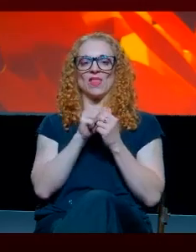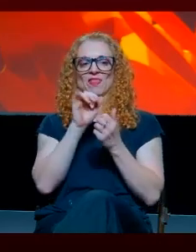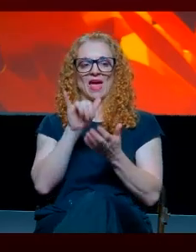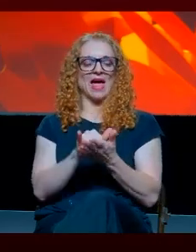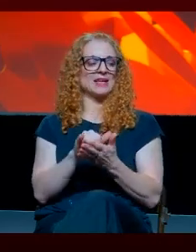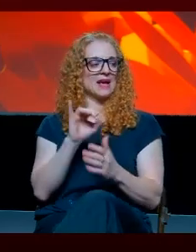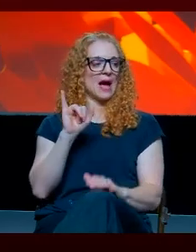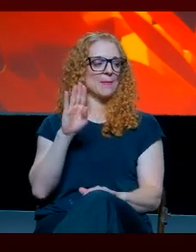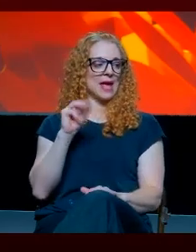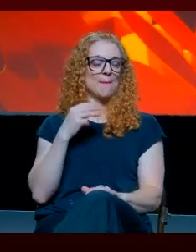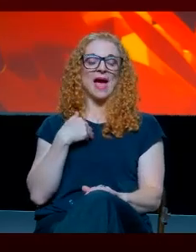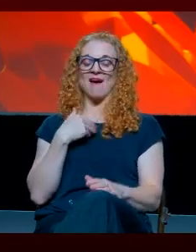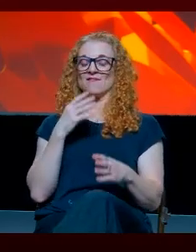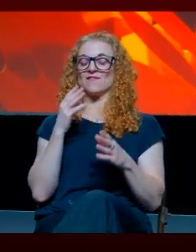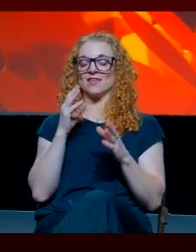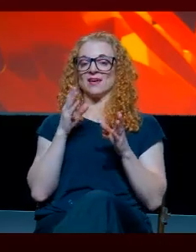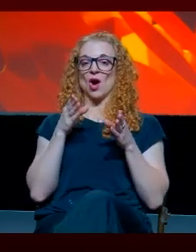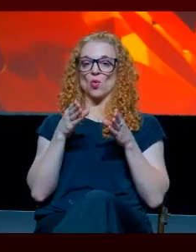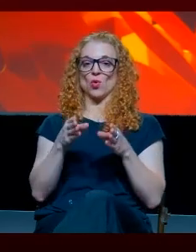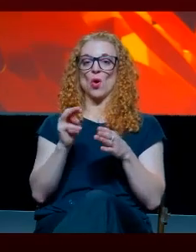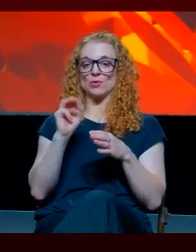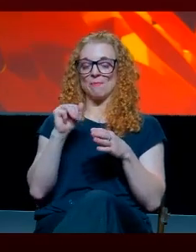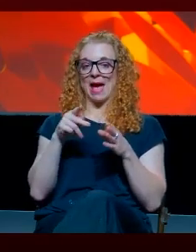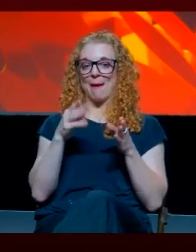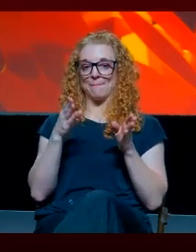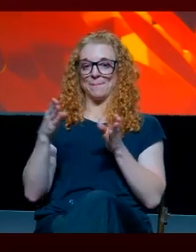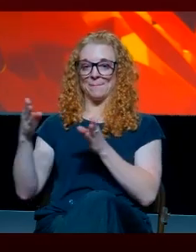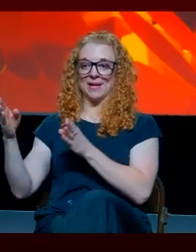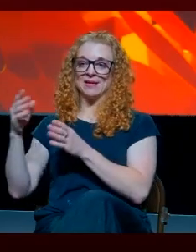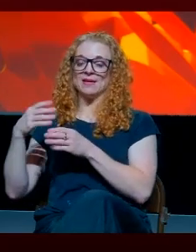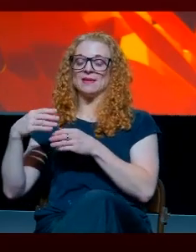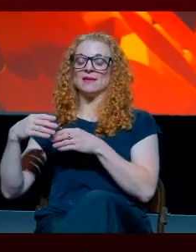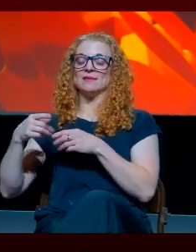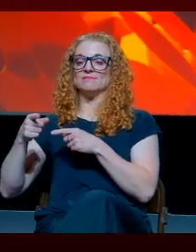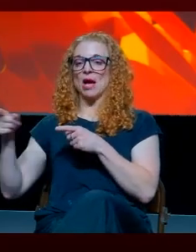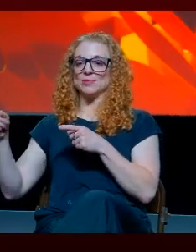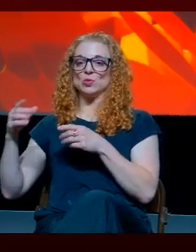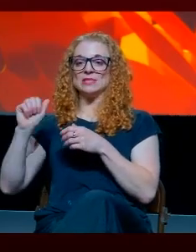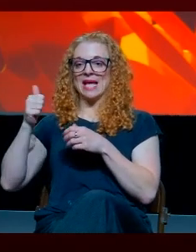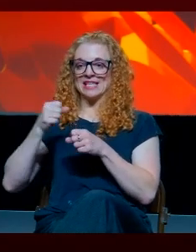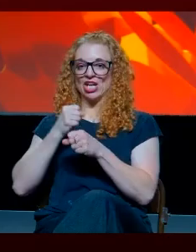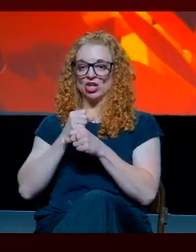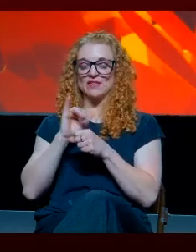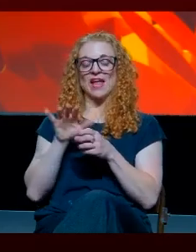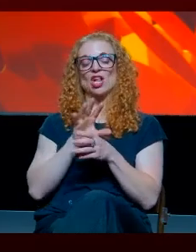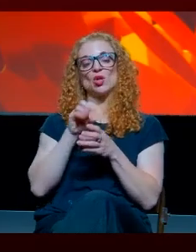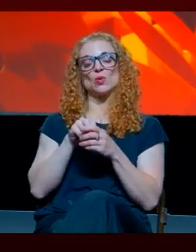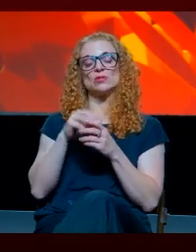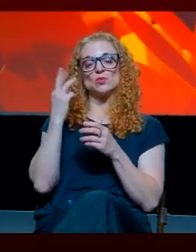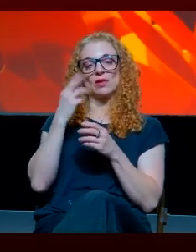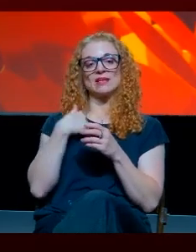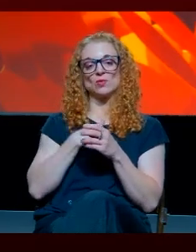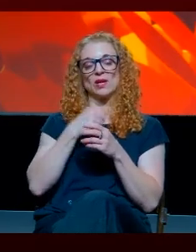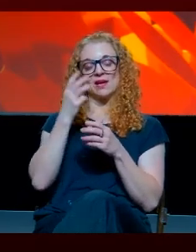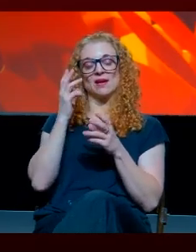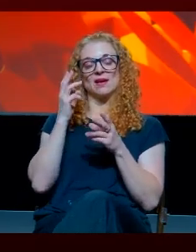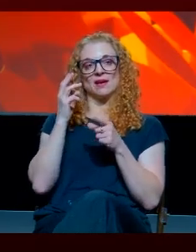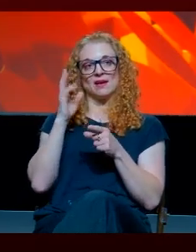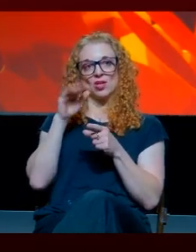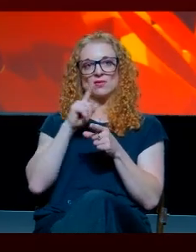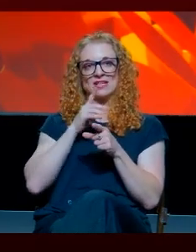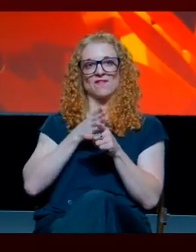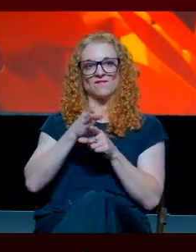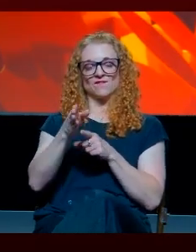has a roadmap. The roadmap goes out for 10 years. It includes realizing what we call in the field a fault-tolerant quantum